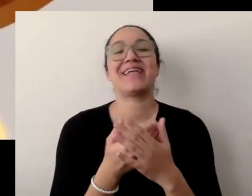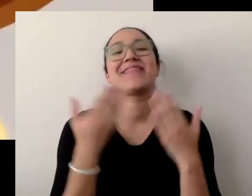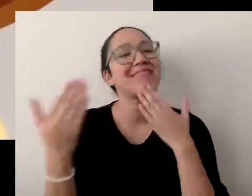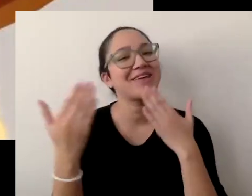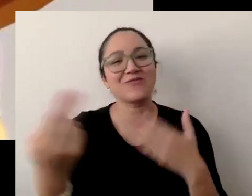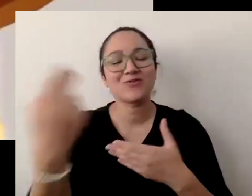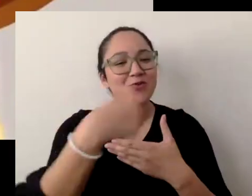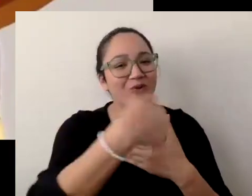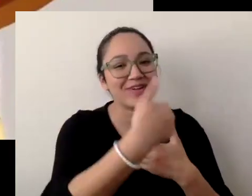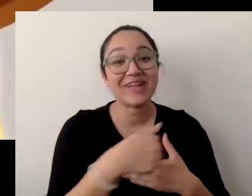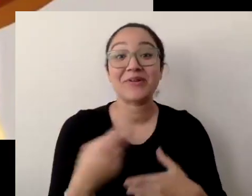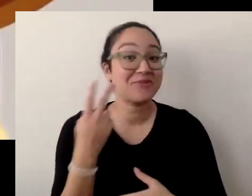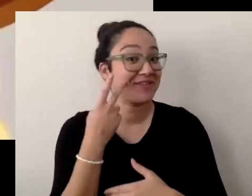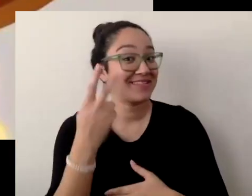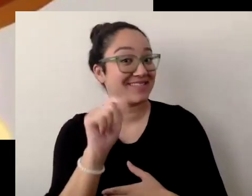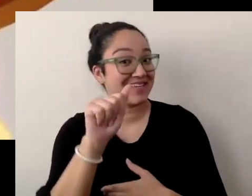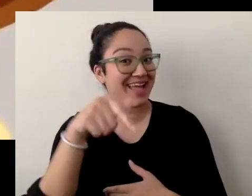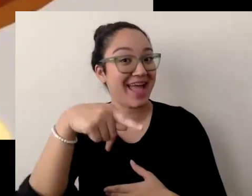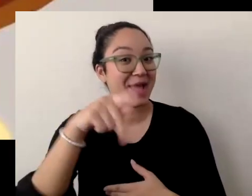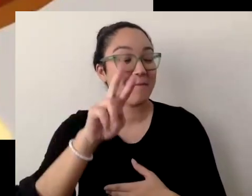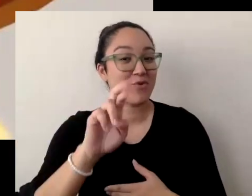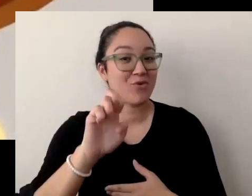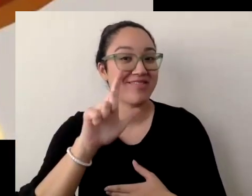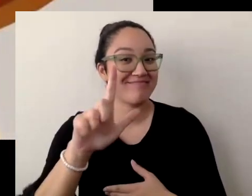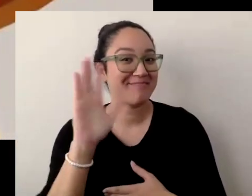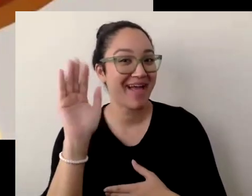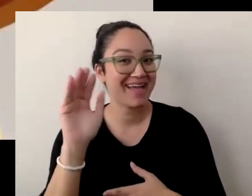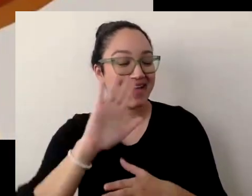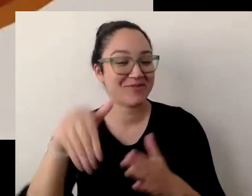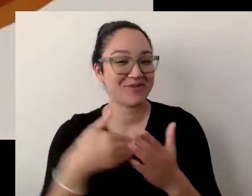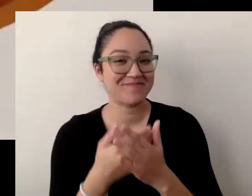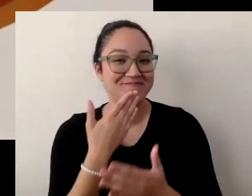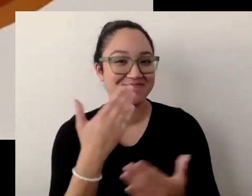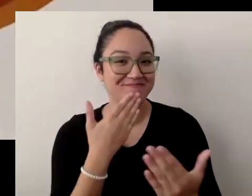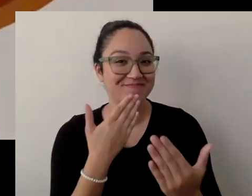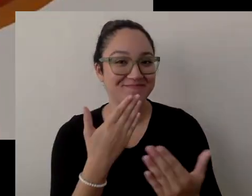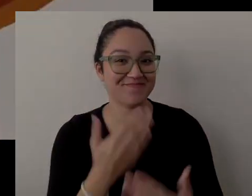us, and we'll see you in April. Bye, everyone. Thank you.